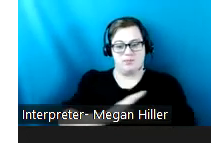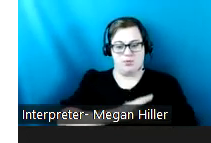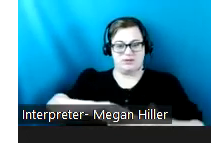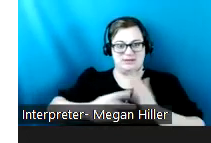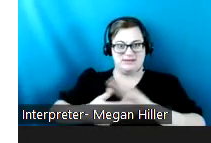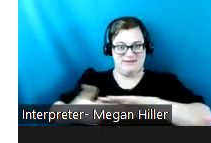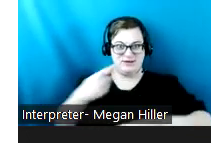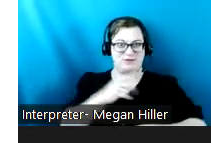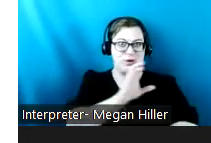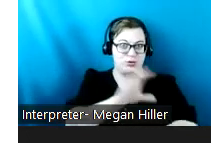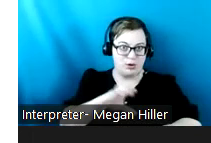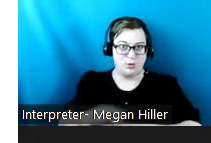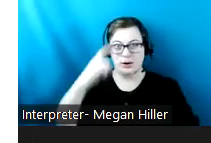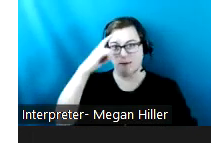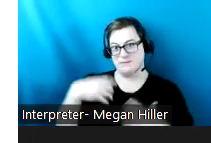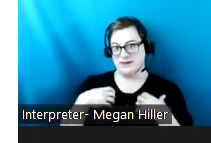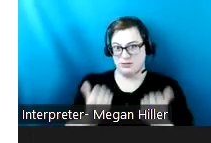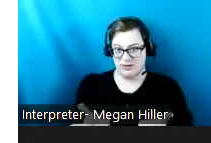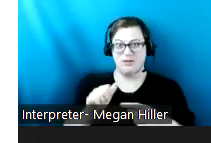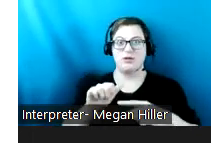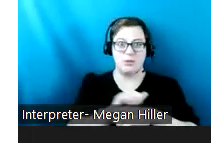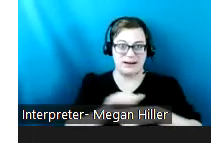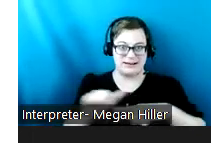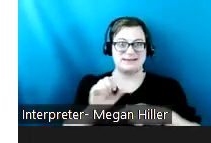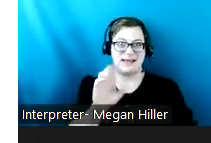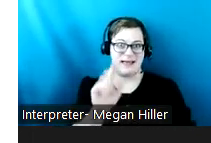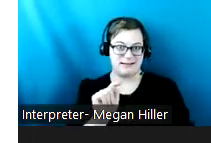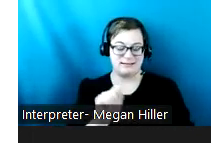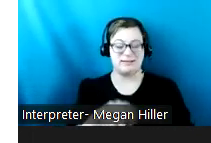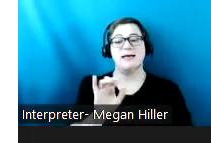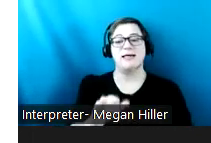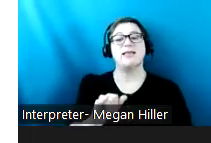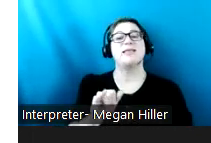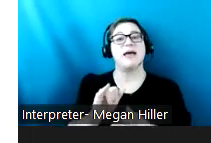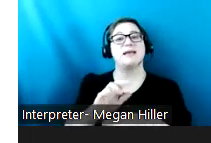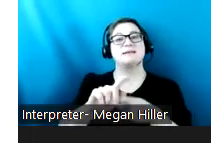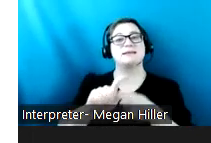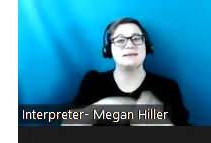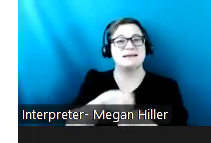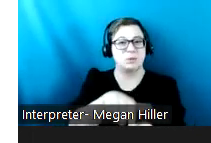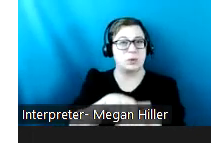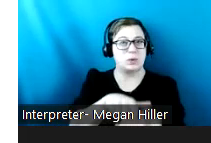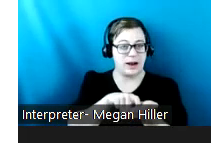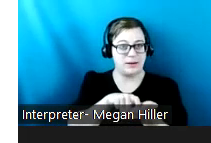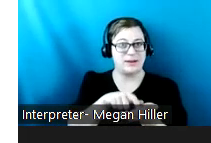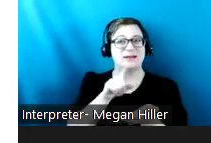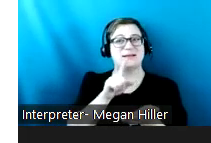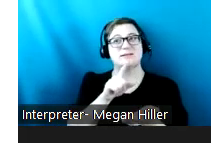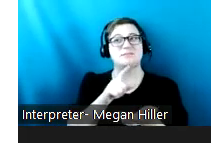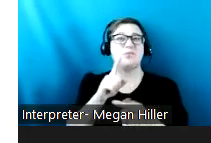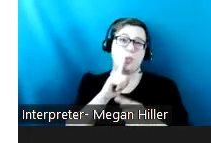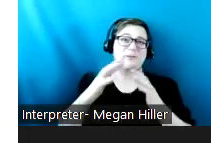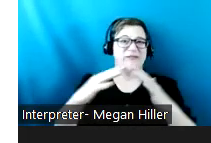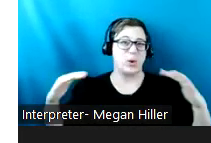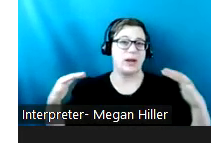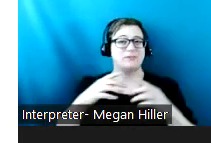Colorado Mental Health Practice Act. The delivery, frequency, and specific requirements may vary